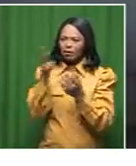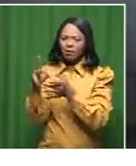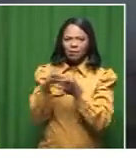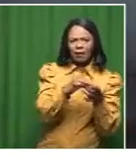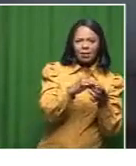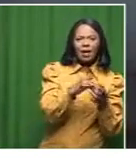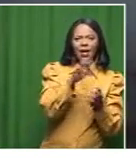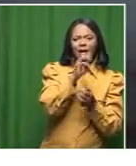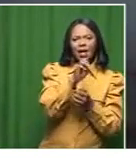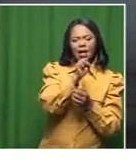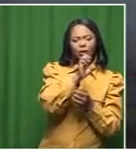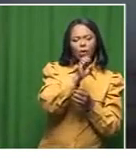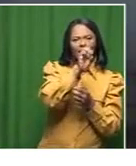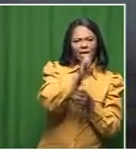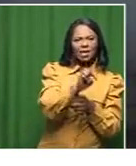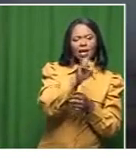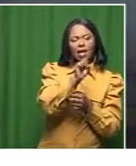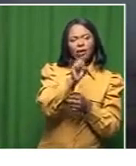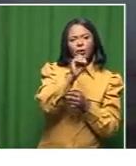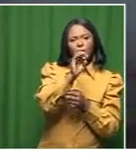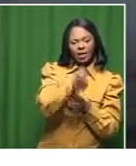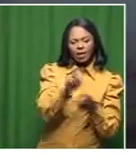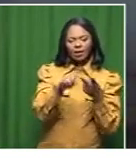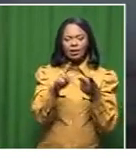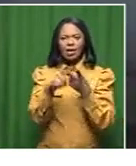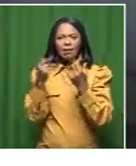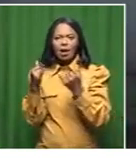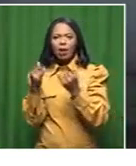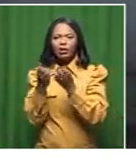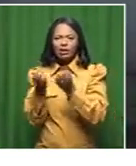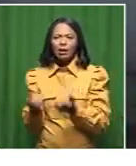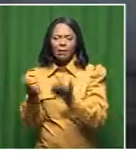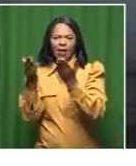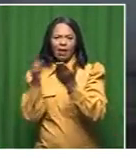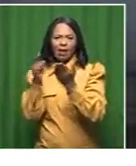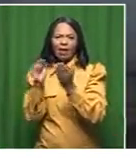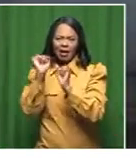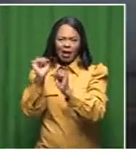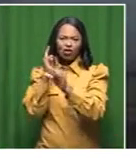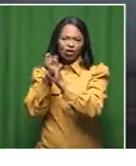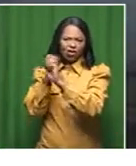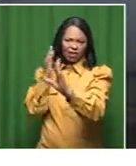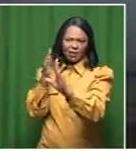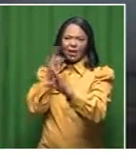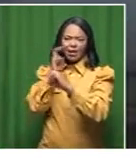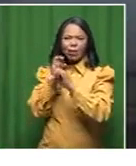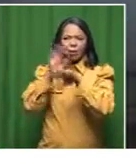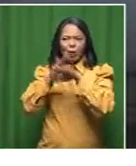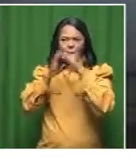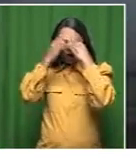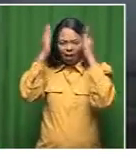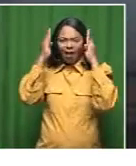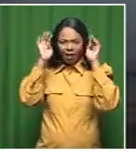SMEs and clusters of township suppliers, I agree with Musa, it needs to be a lot more innovative, a lot more